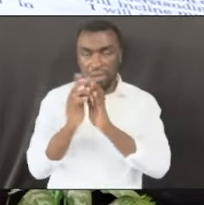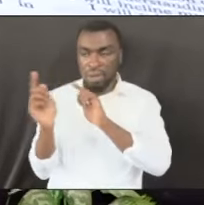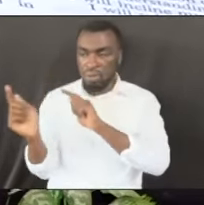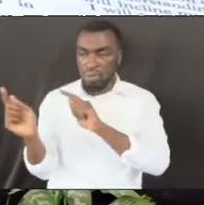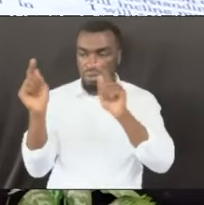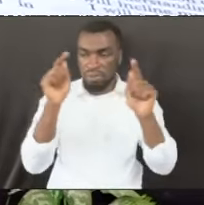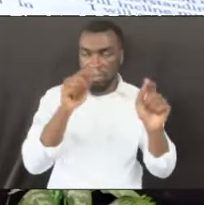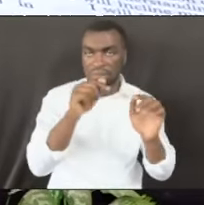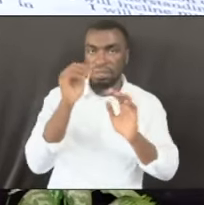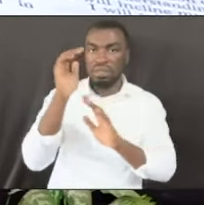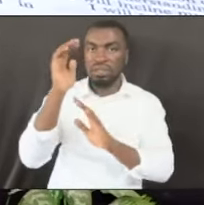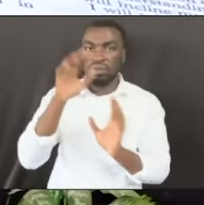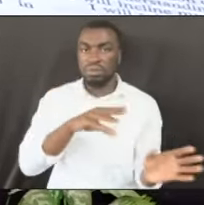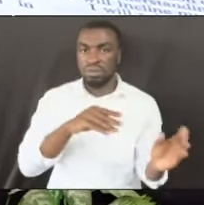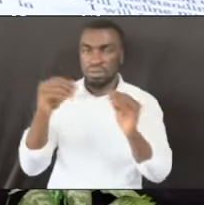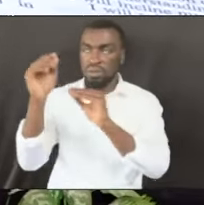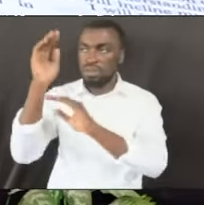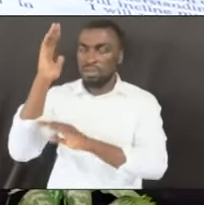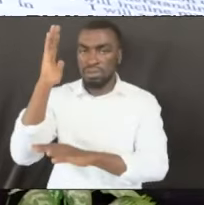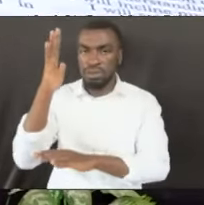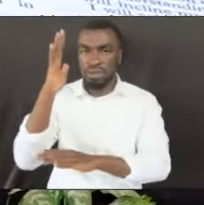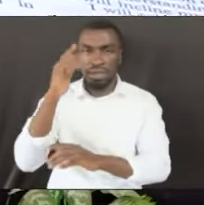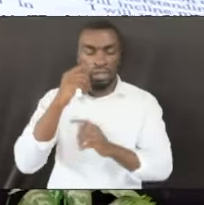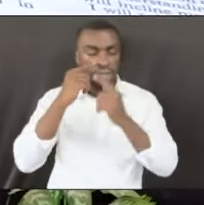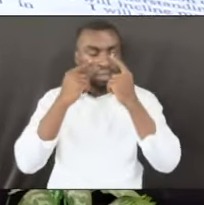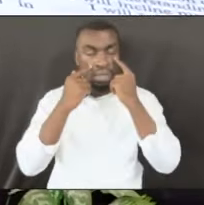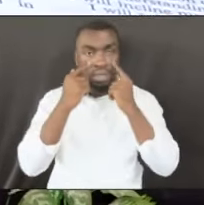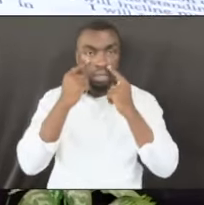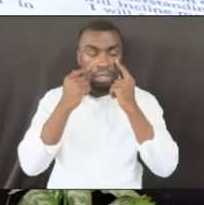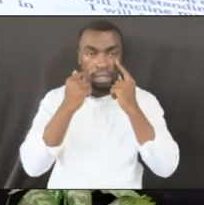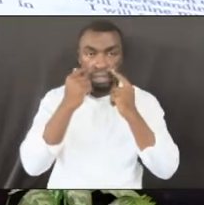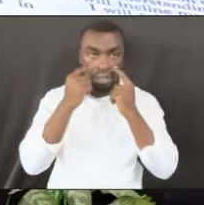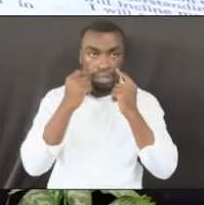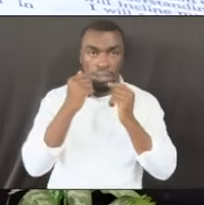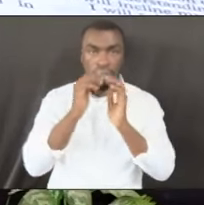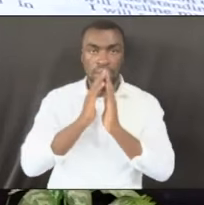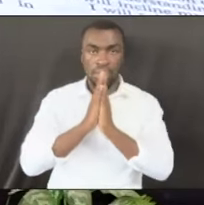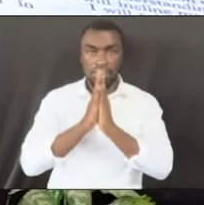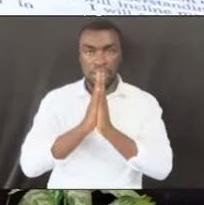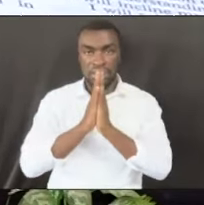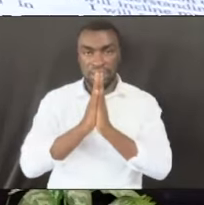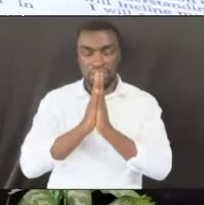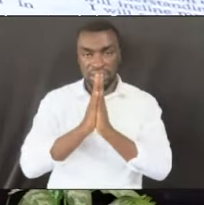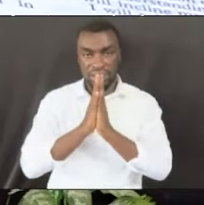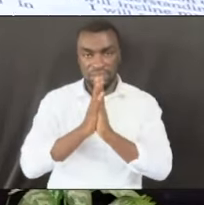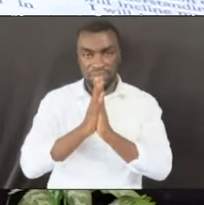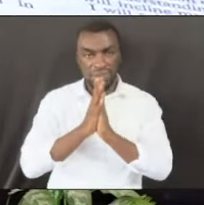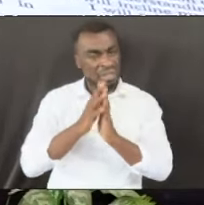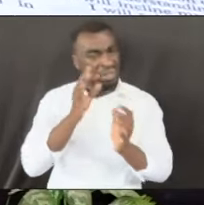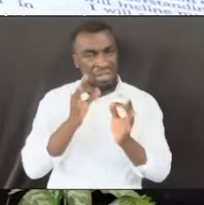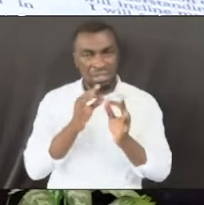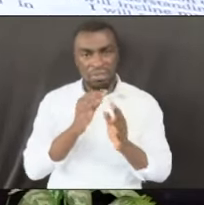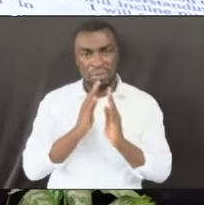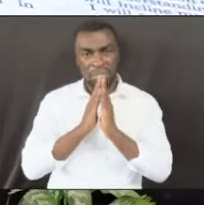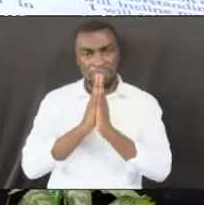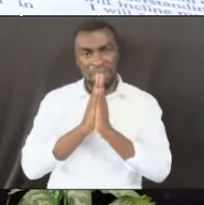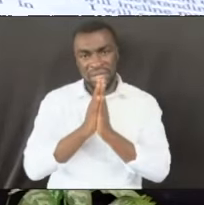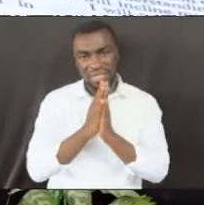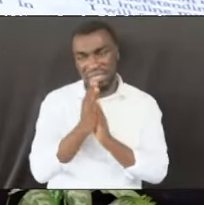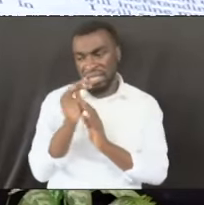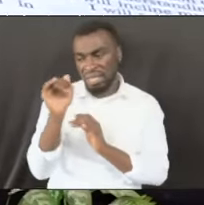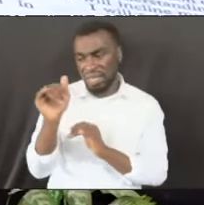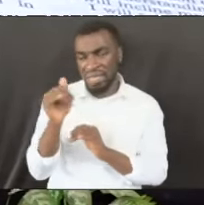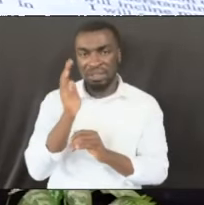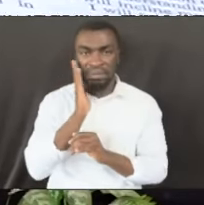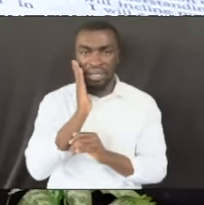tears. Those prayers converted me. If it wasn't for those prayers, I wouldn't be standing here.